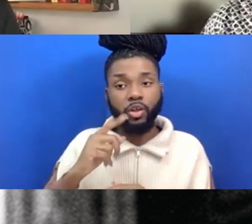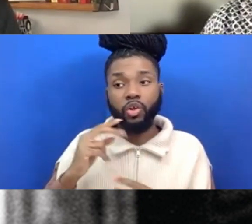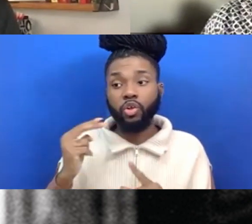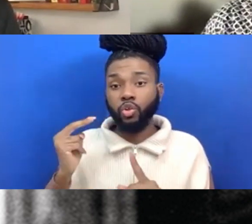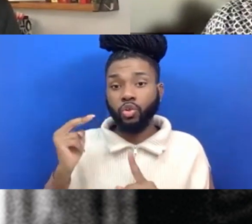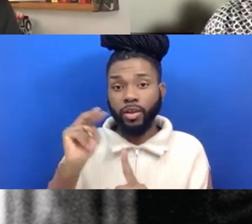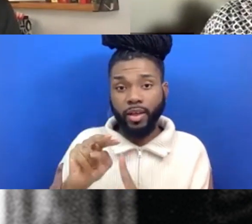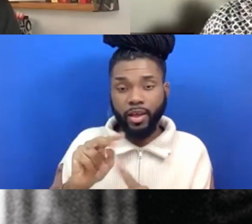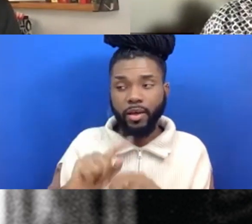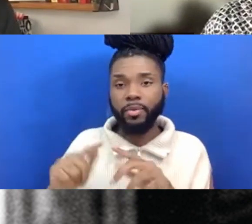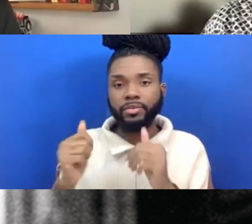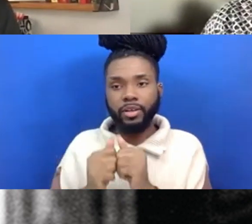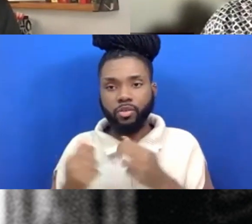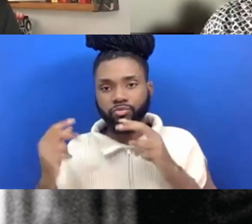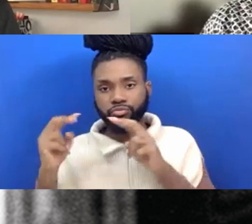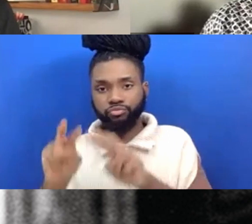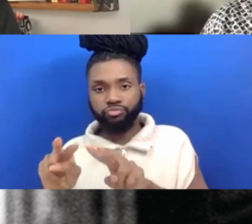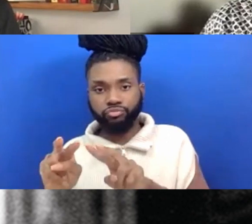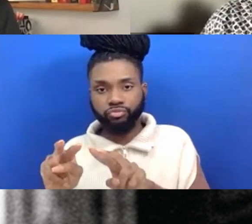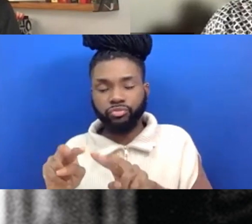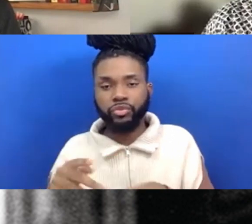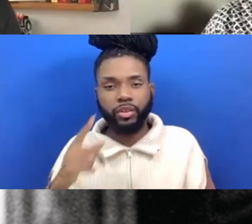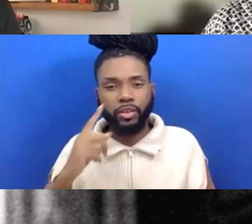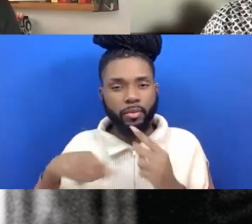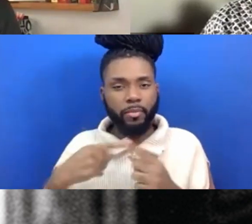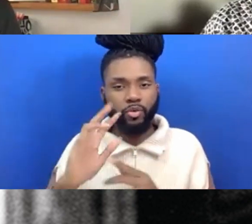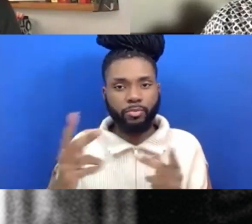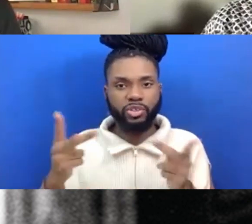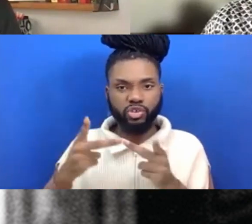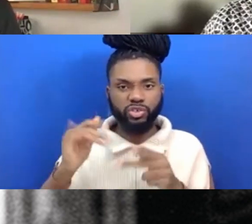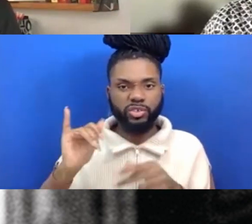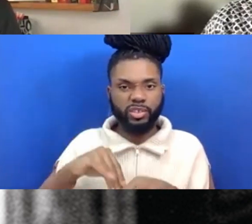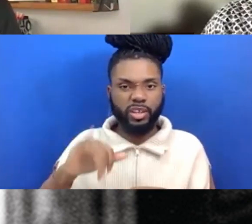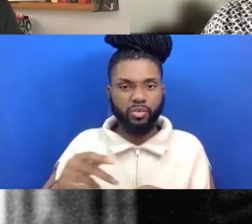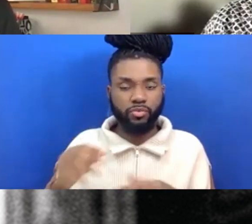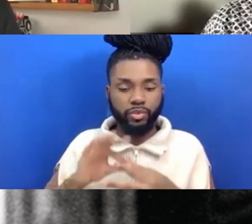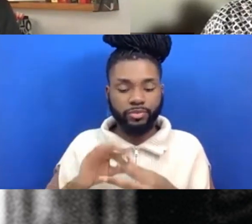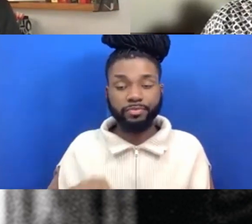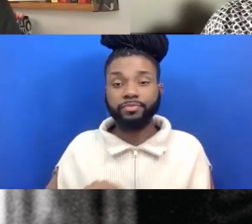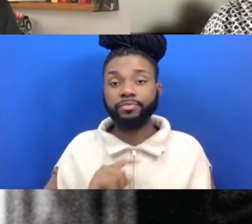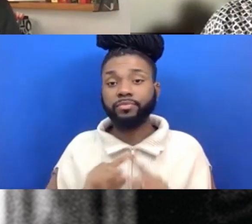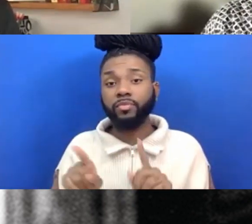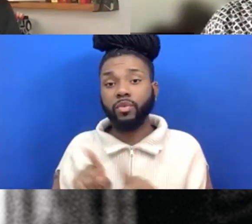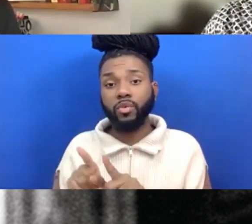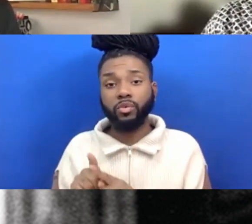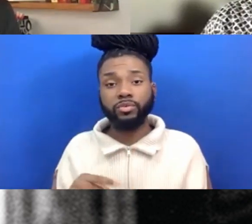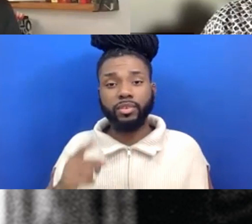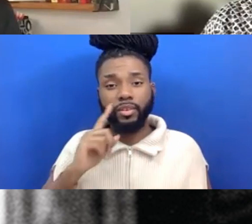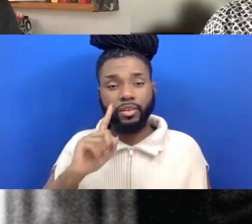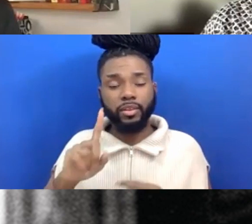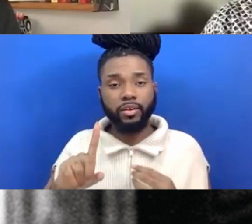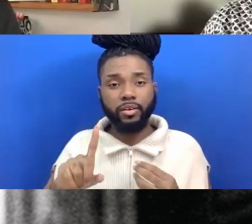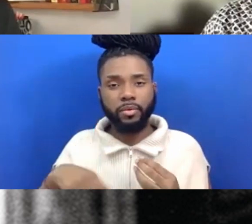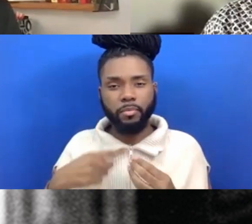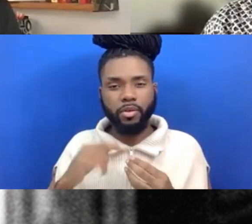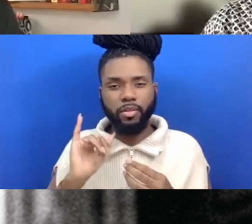position yourself in relationship? And as well, to also be able to think about